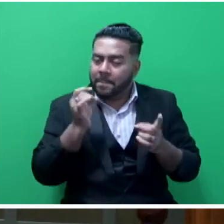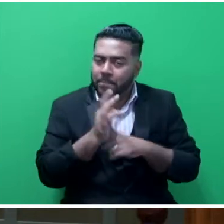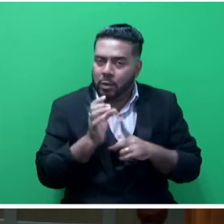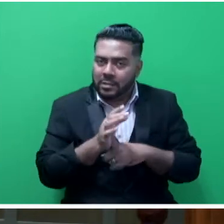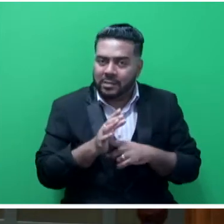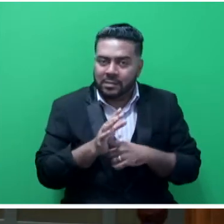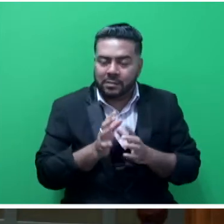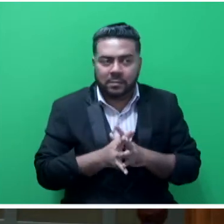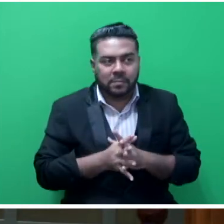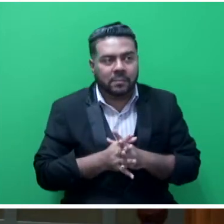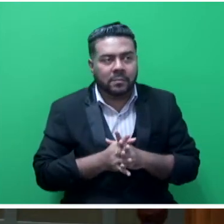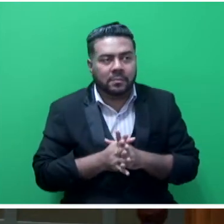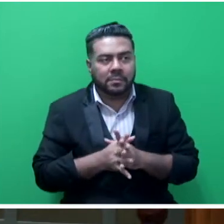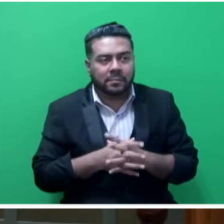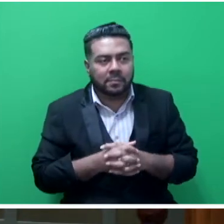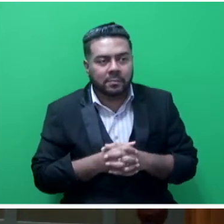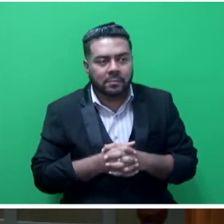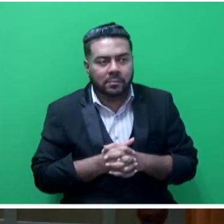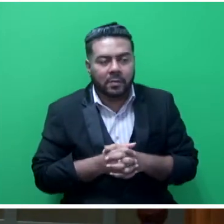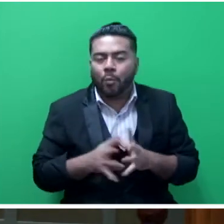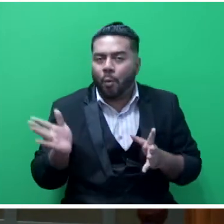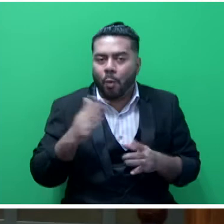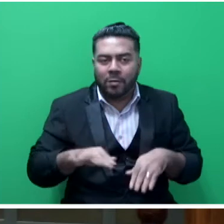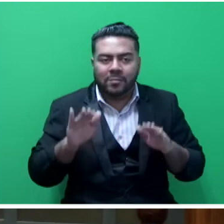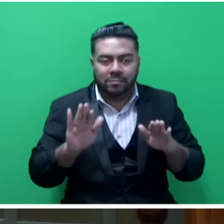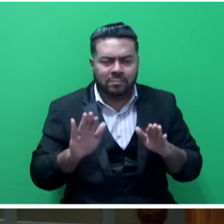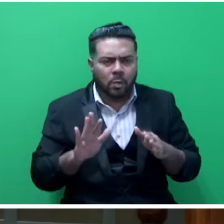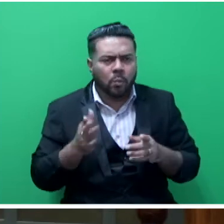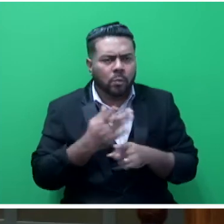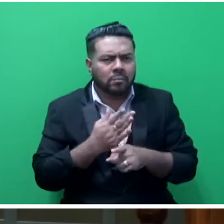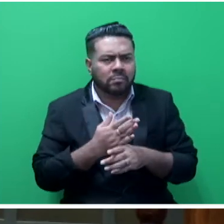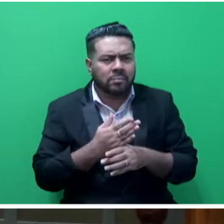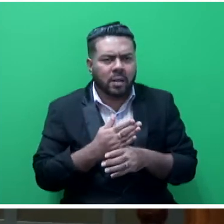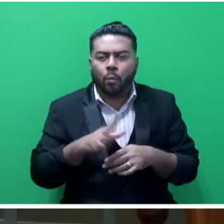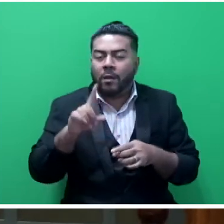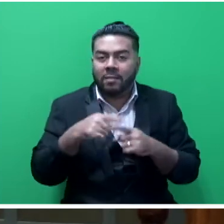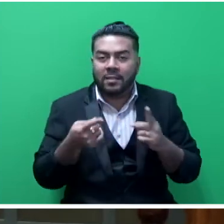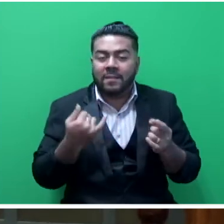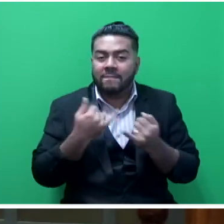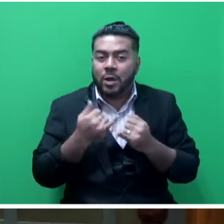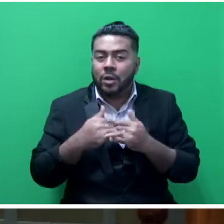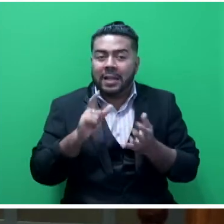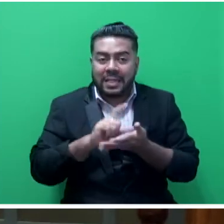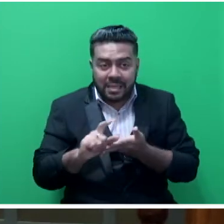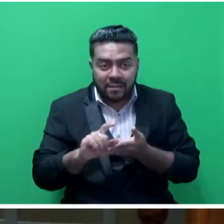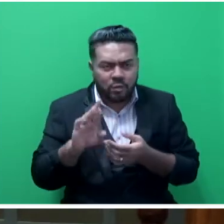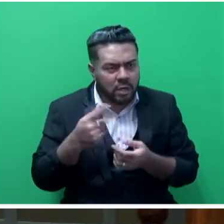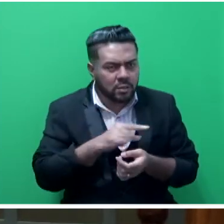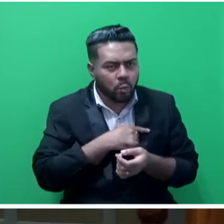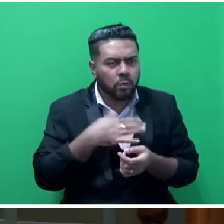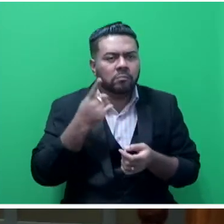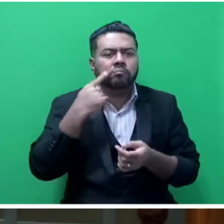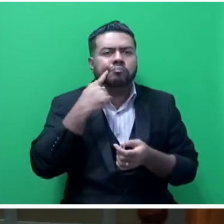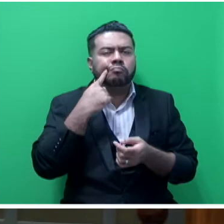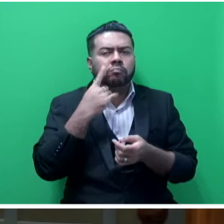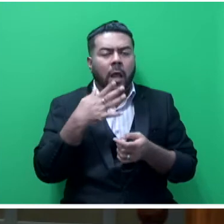equity is something that we all push. And I think one of the things that's becoming very clear, and that's one of the reasons, and I've alluded to in the minister's